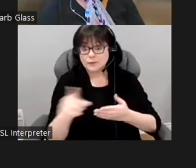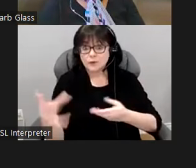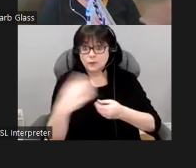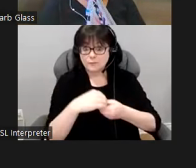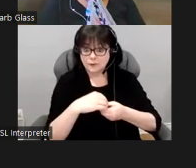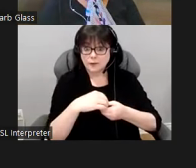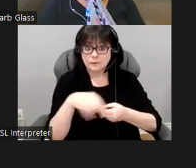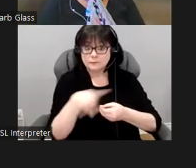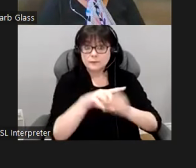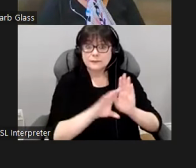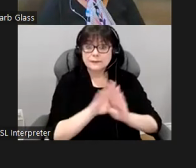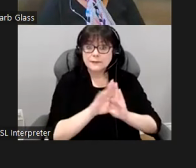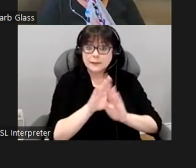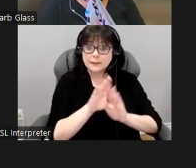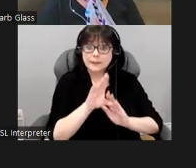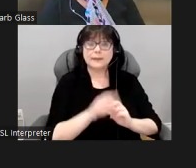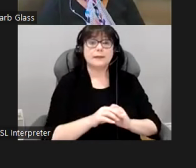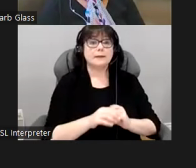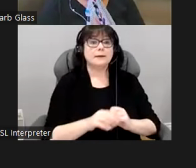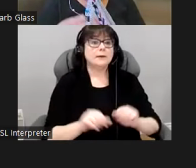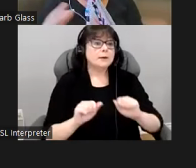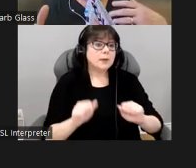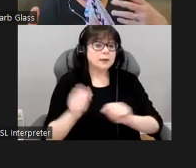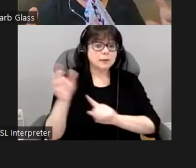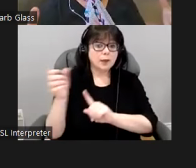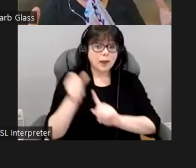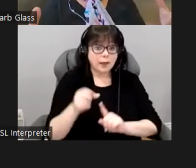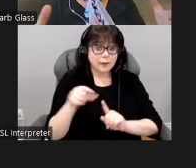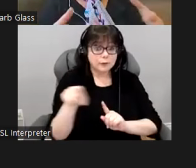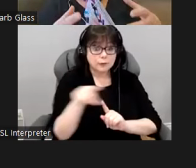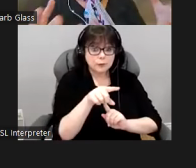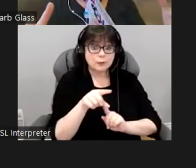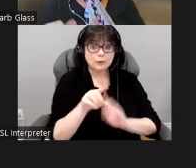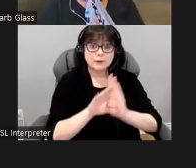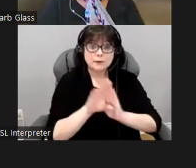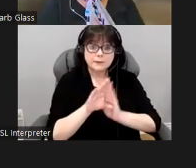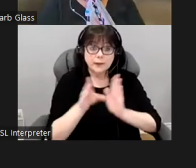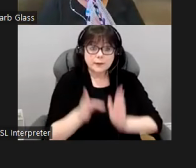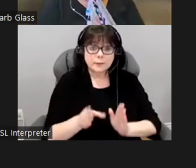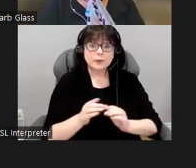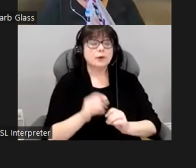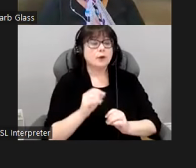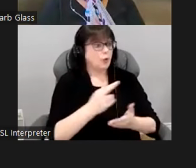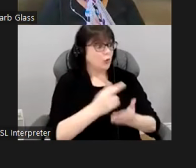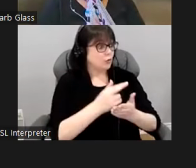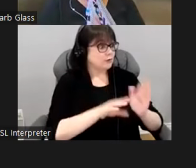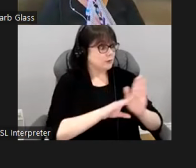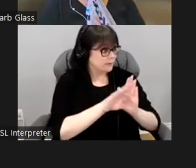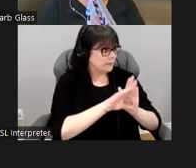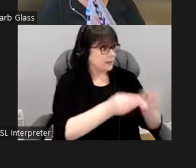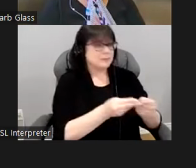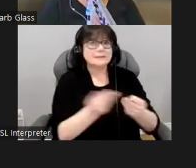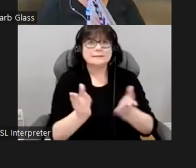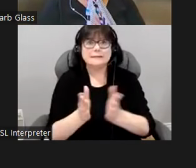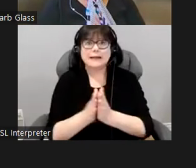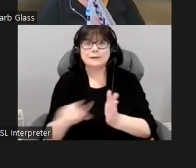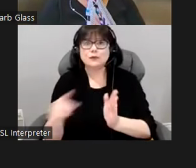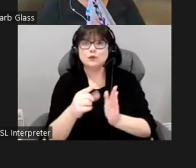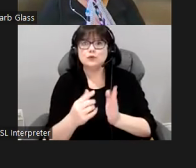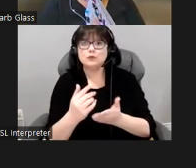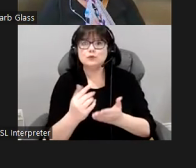of being hired as a developer or working as a reviewer of some of these resources. So it was